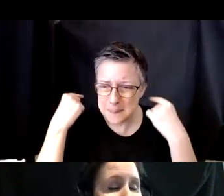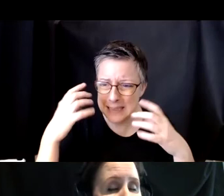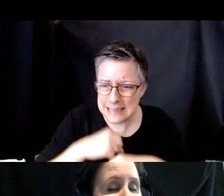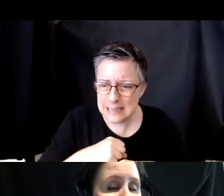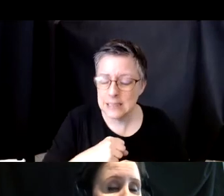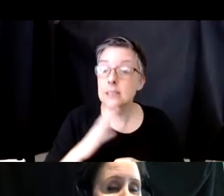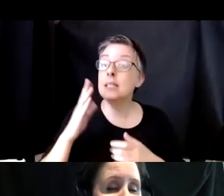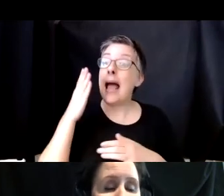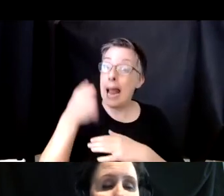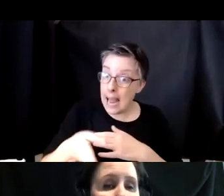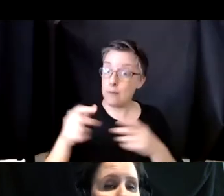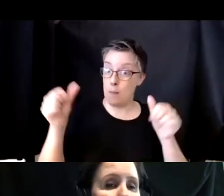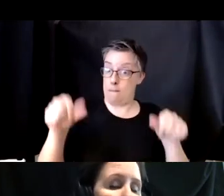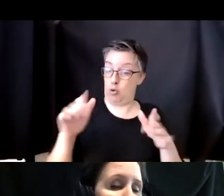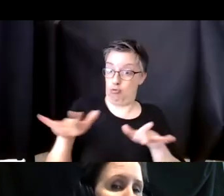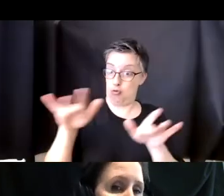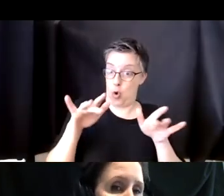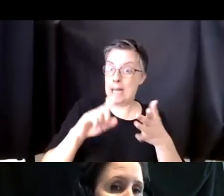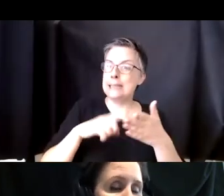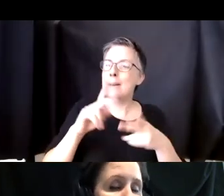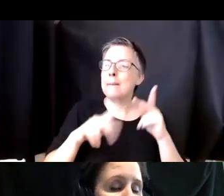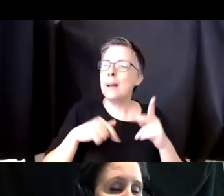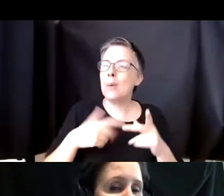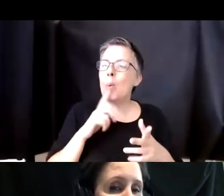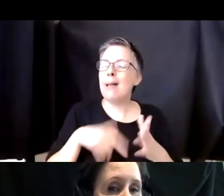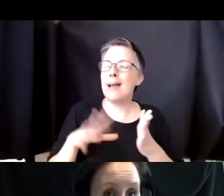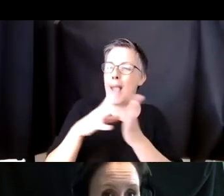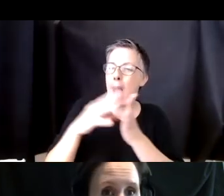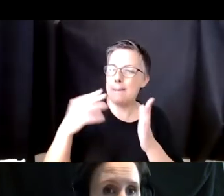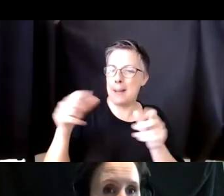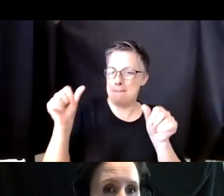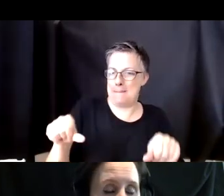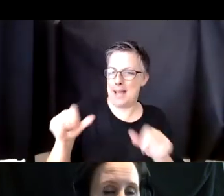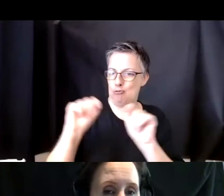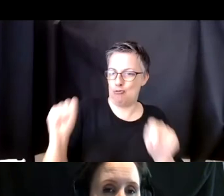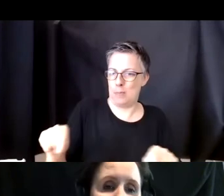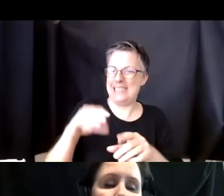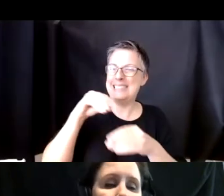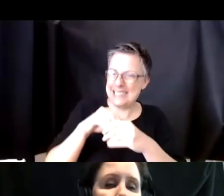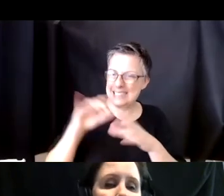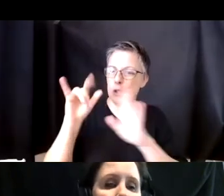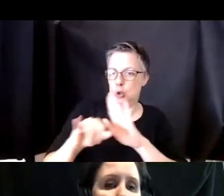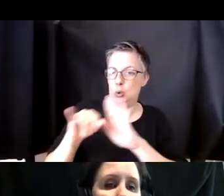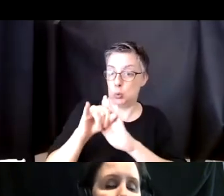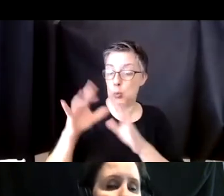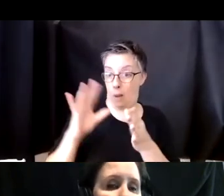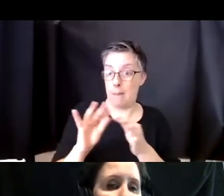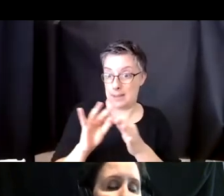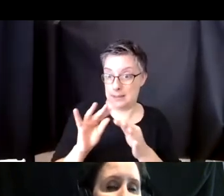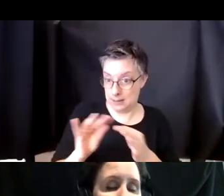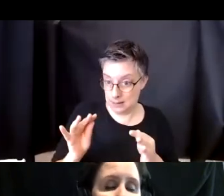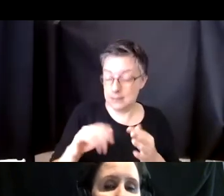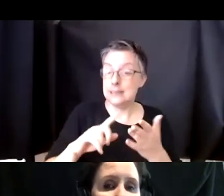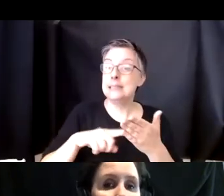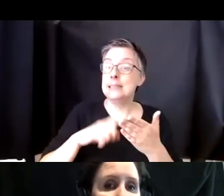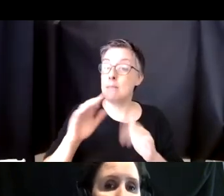you're posting the recording, sometimes people copy and paste the transcript into the YouTube comment. Sometimes they provide it as a